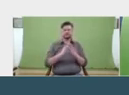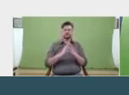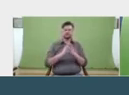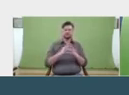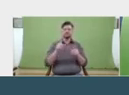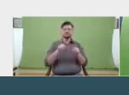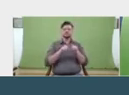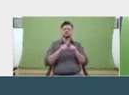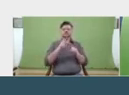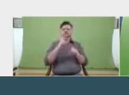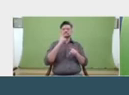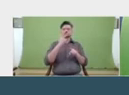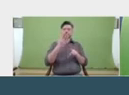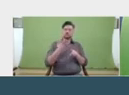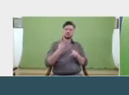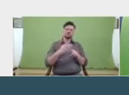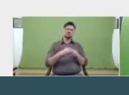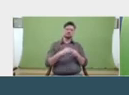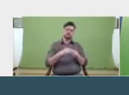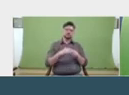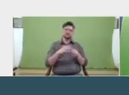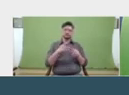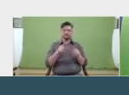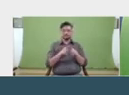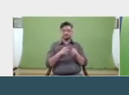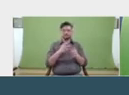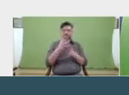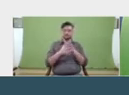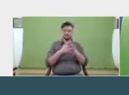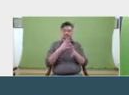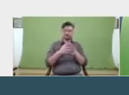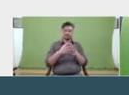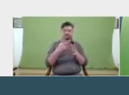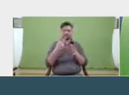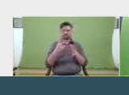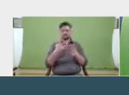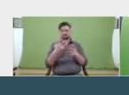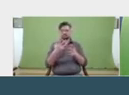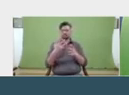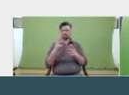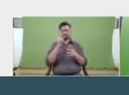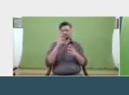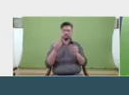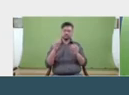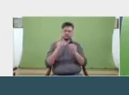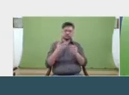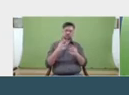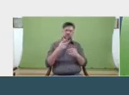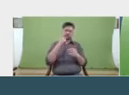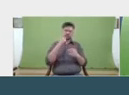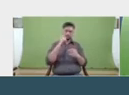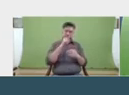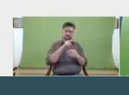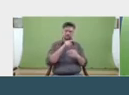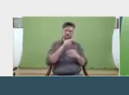this example let's say uh simultaneous signing of two or more words let's say uh she called her you will have